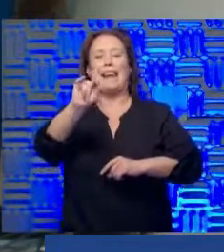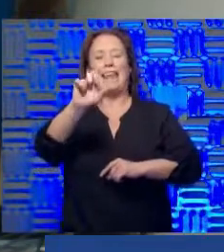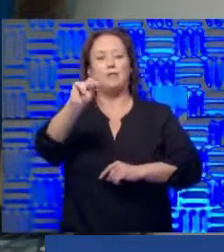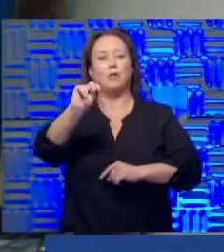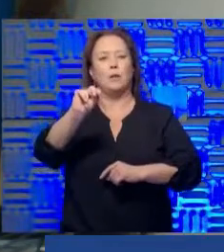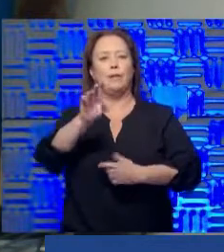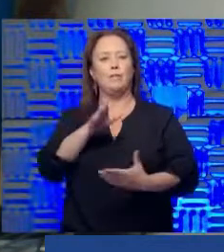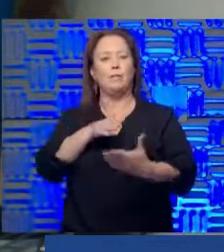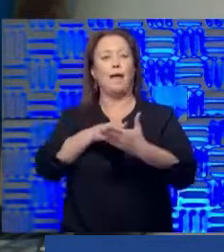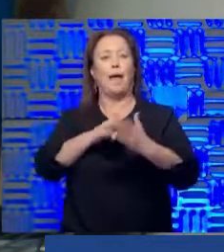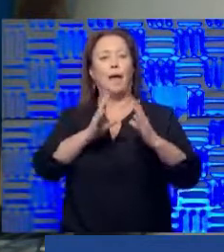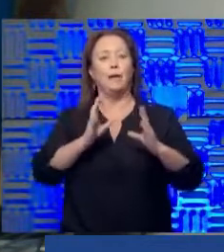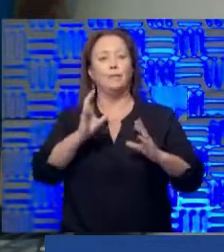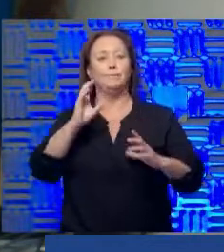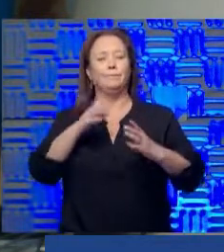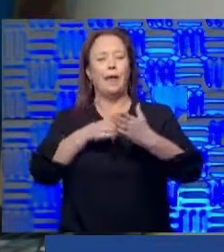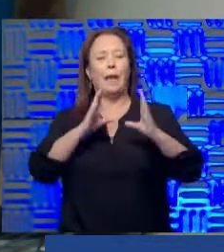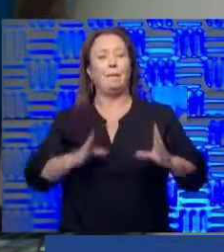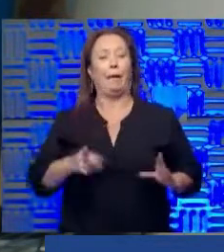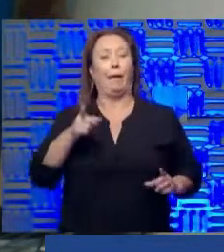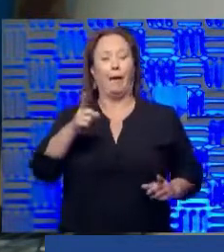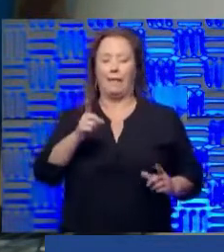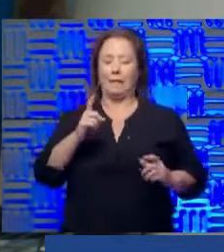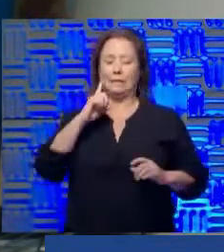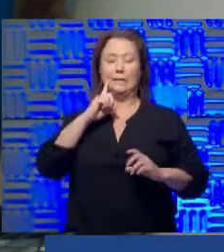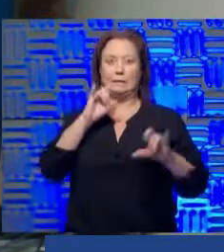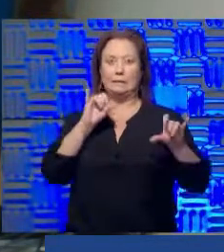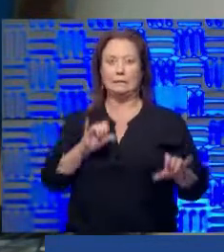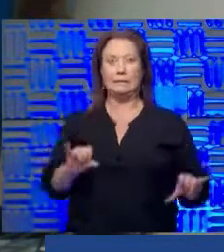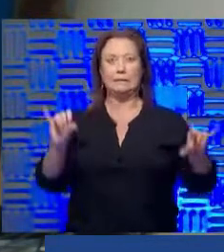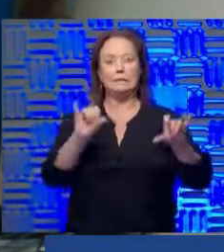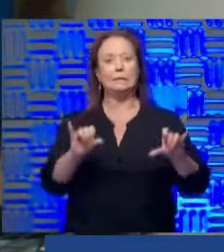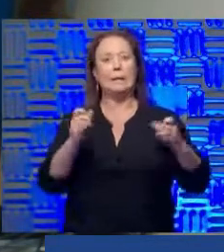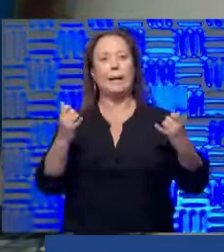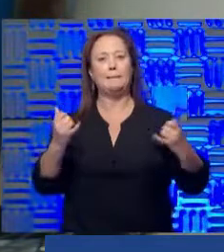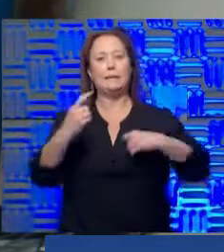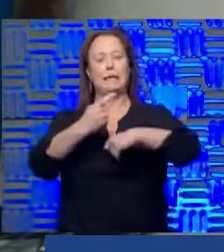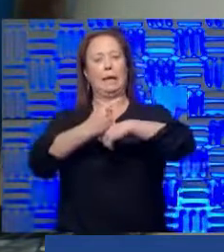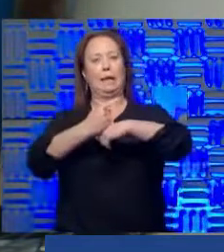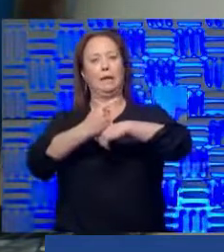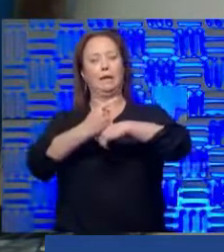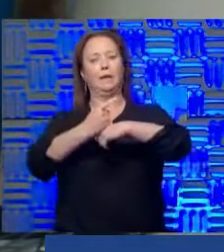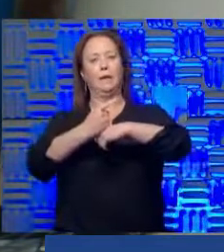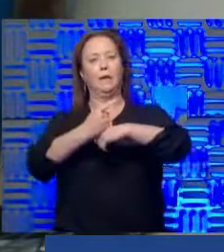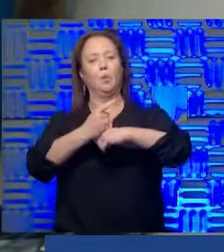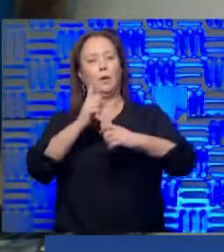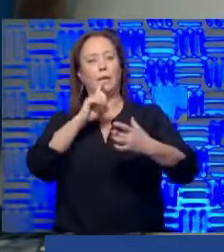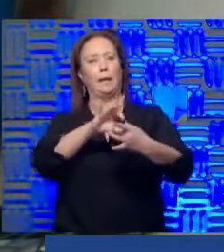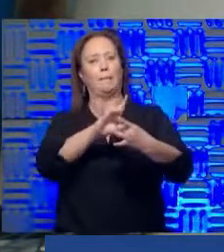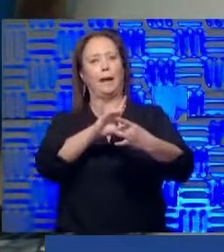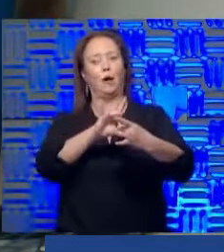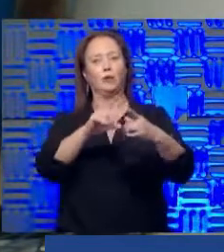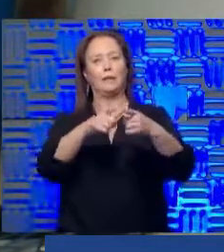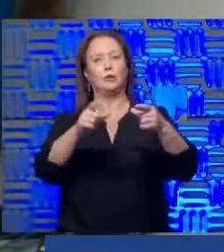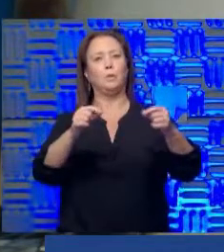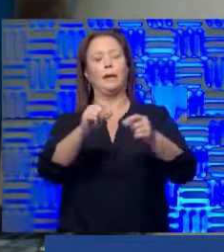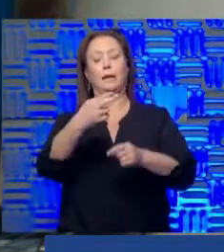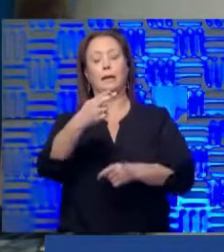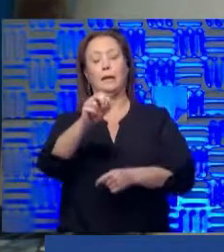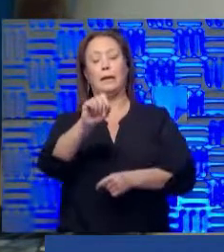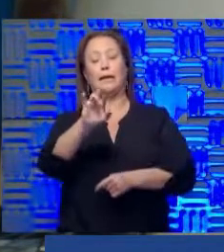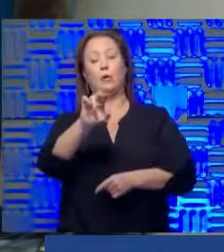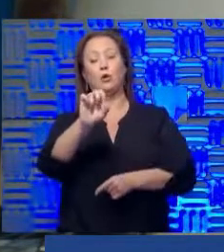And that's a very common theme today as well. So I think it depends on what perspective you are coming from. And then there's a third